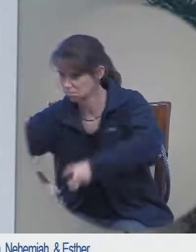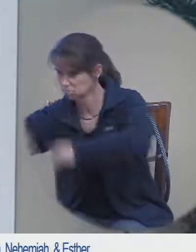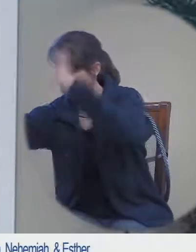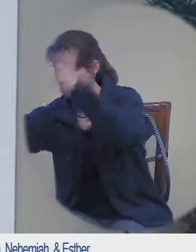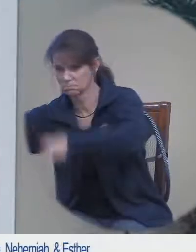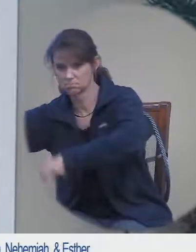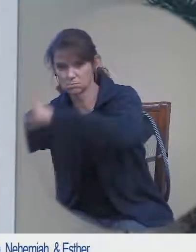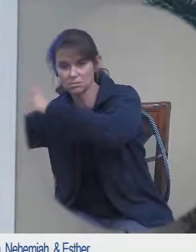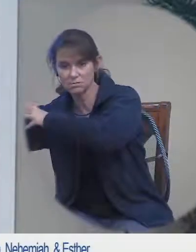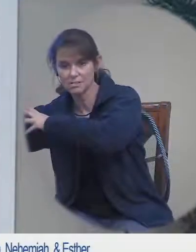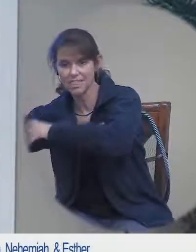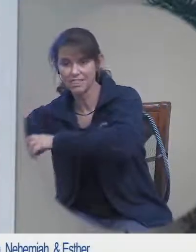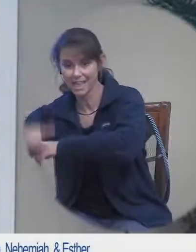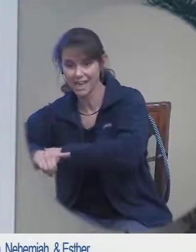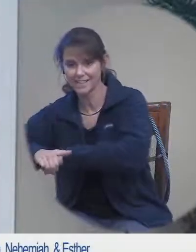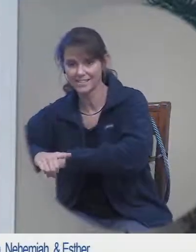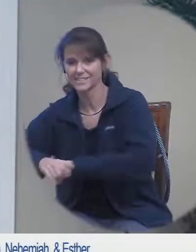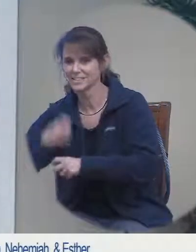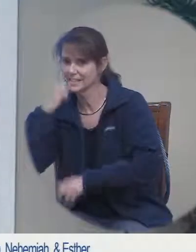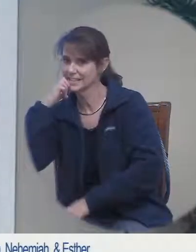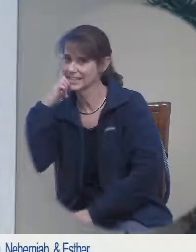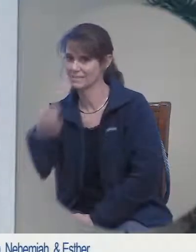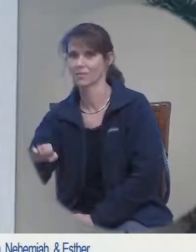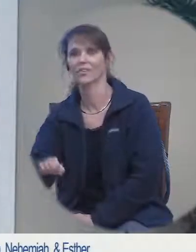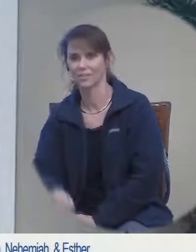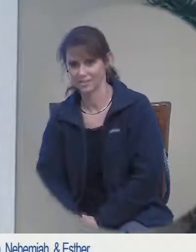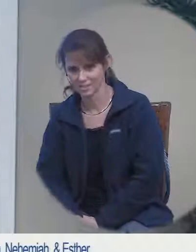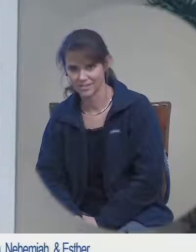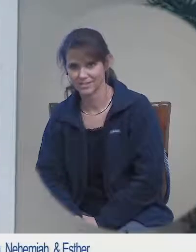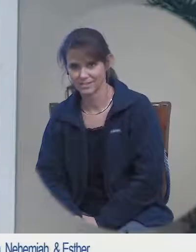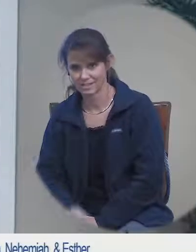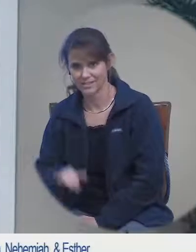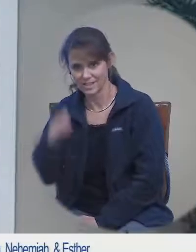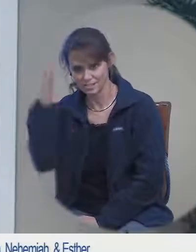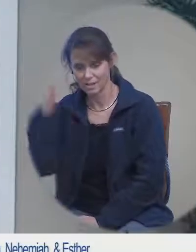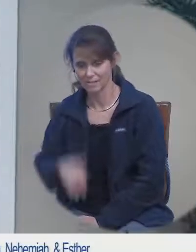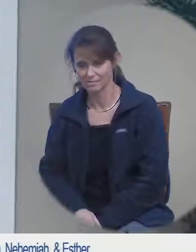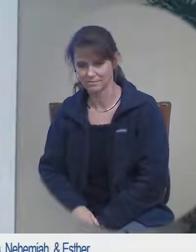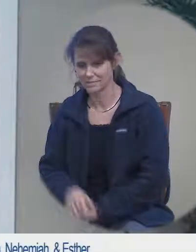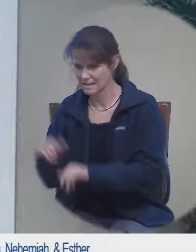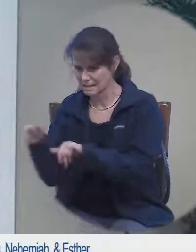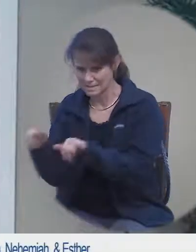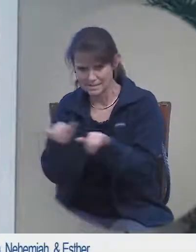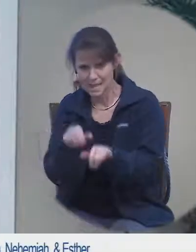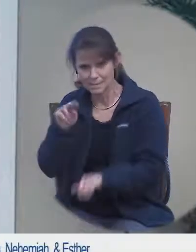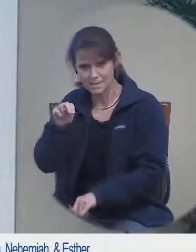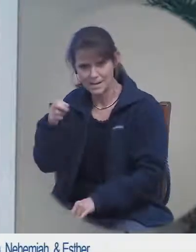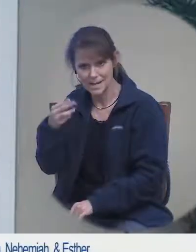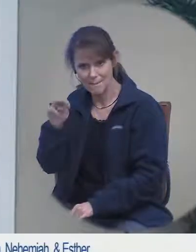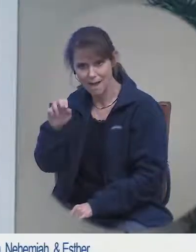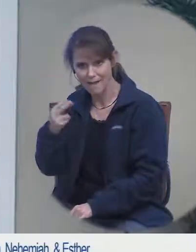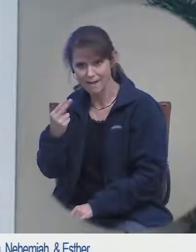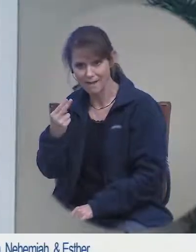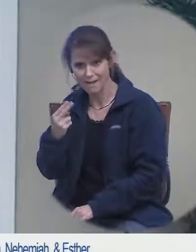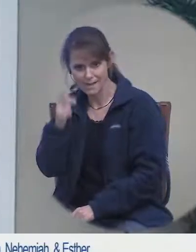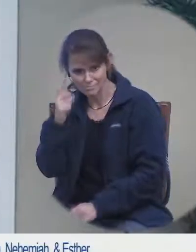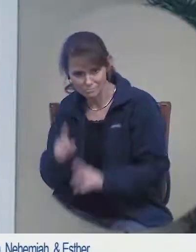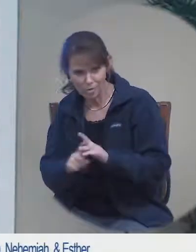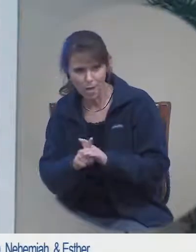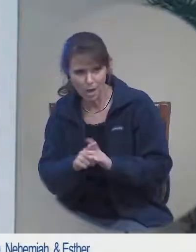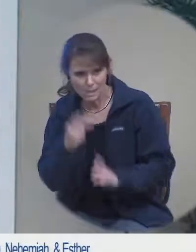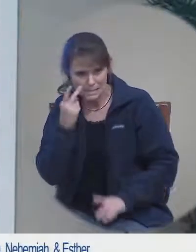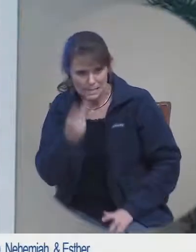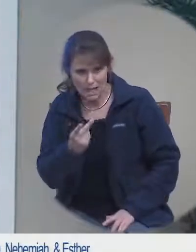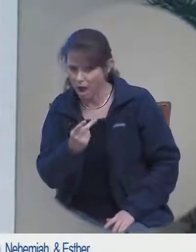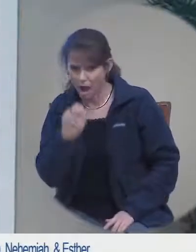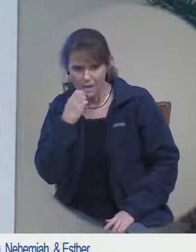then the final one, not the final one, but then this group, is the tithes. The Levites weren't getting their daily allotment. As we well